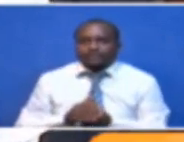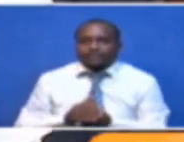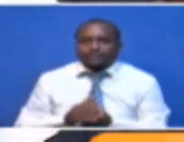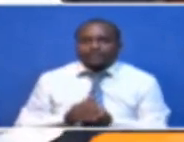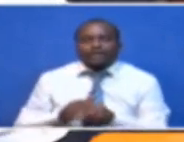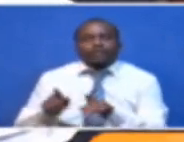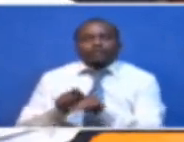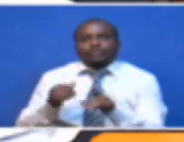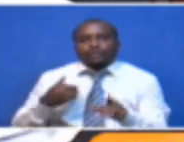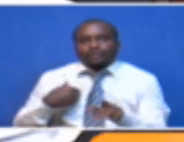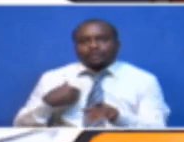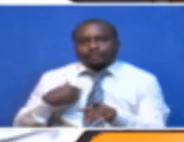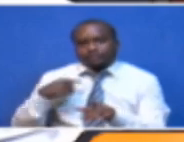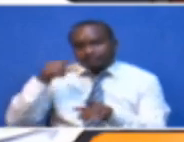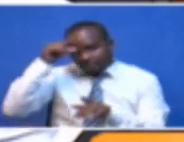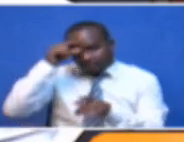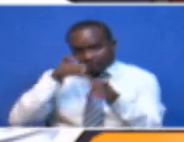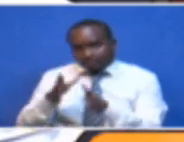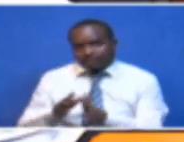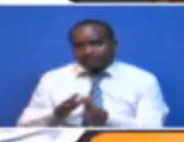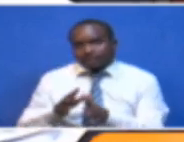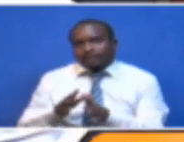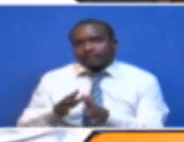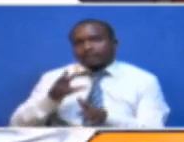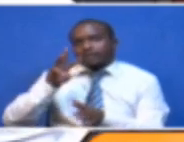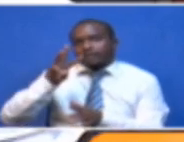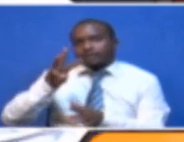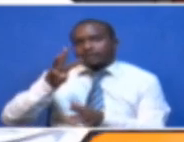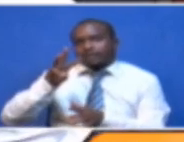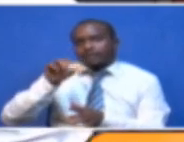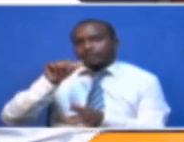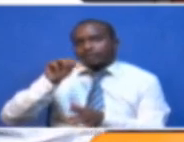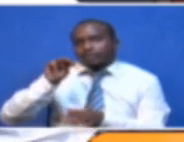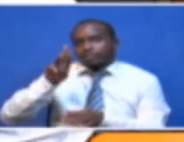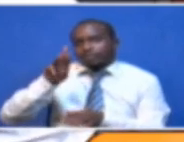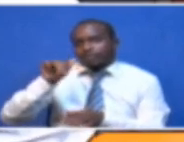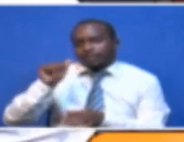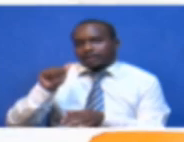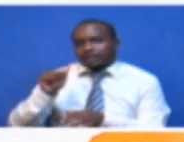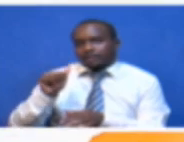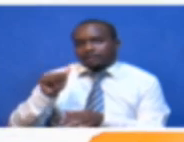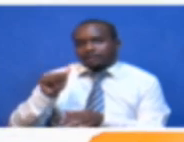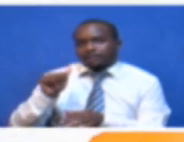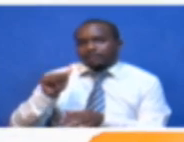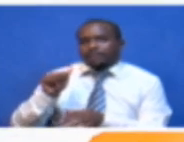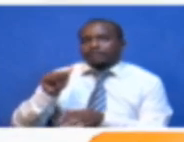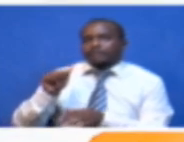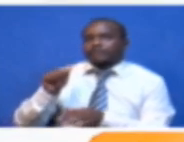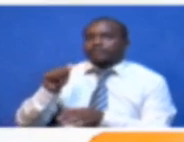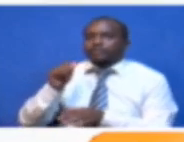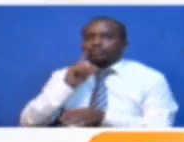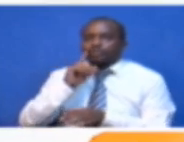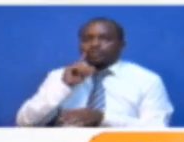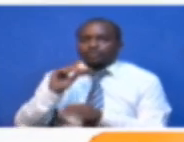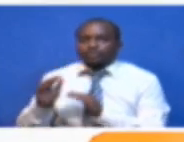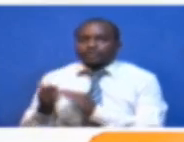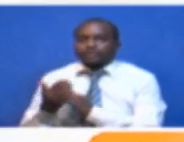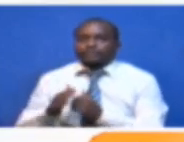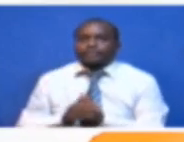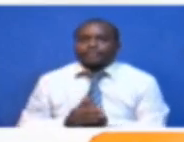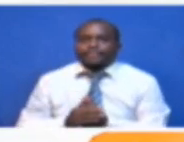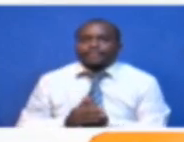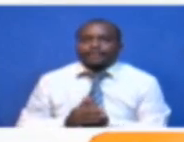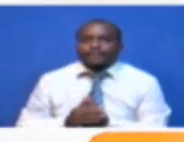Governor Wambora on our show tomorrow. Martin Wambora, a fellow Mbin. Monica, your people are dominating all